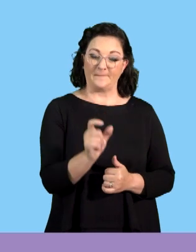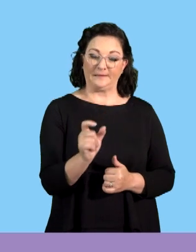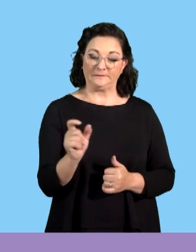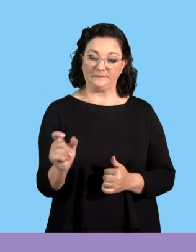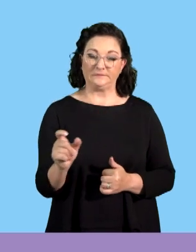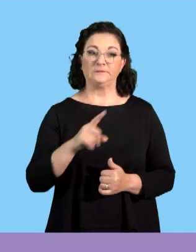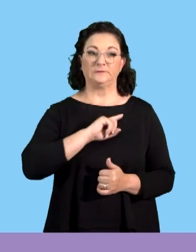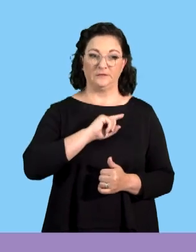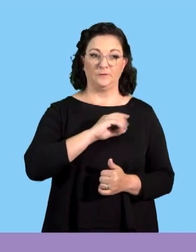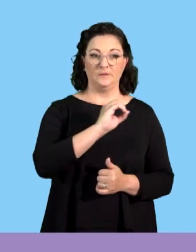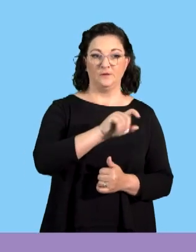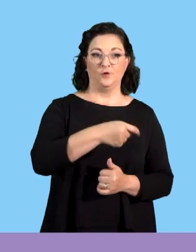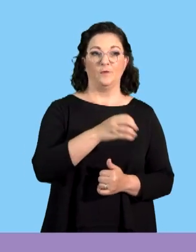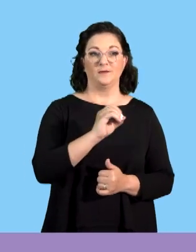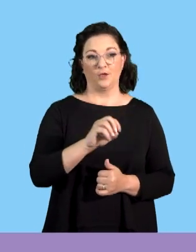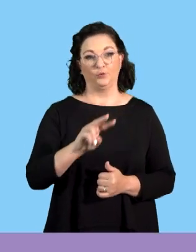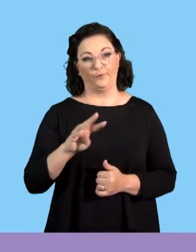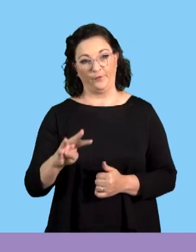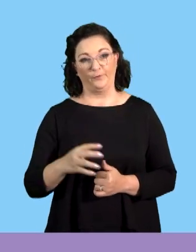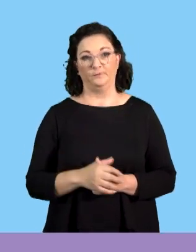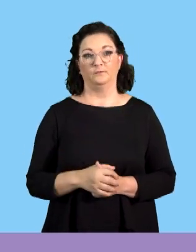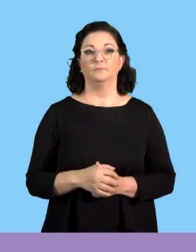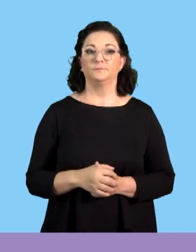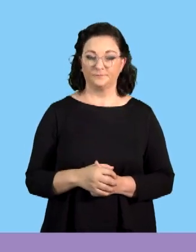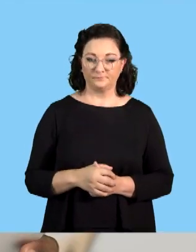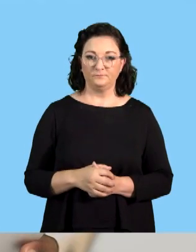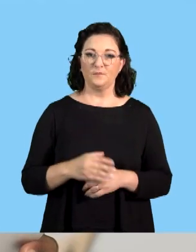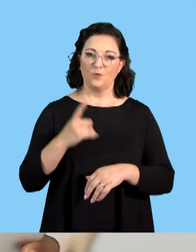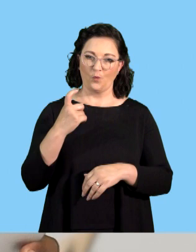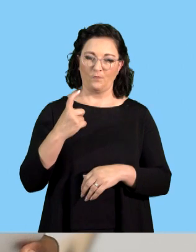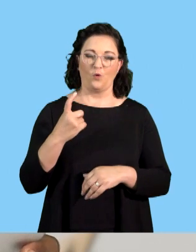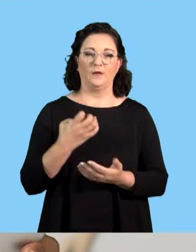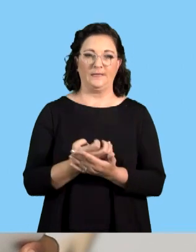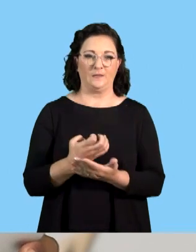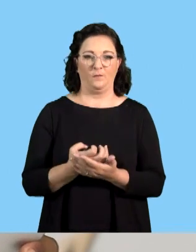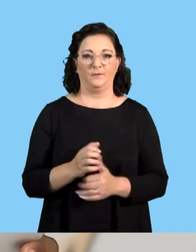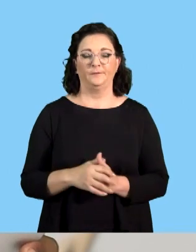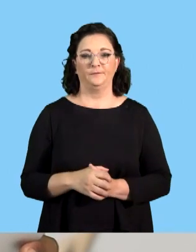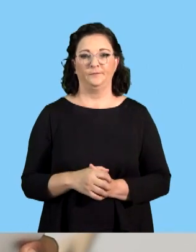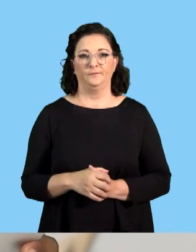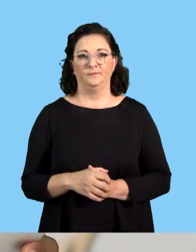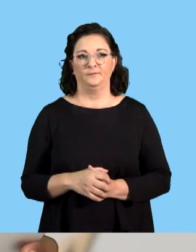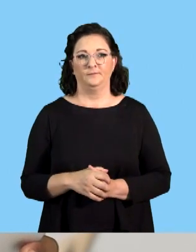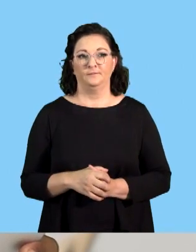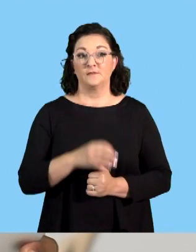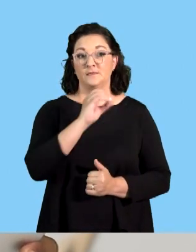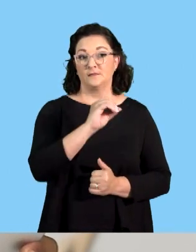looking for these 3 decimals. Does it make sense? Let's look at one more example.